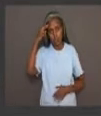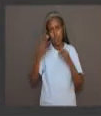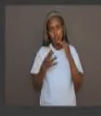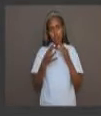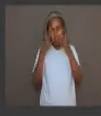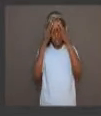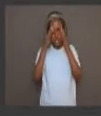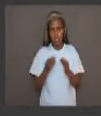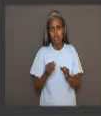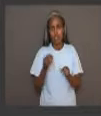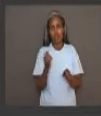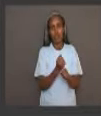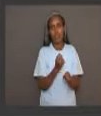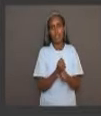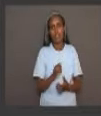to be made.